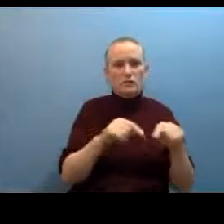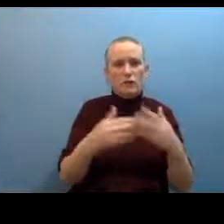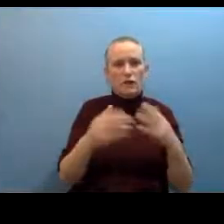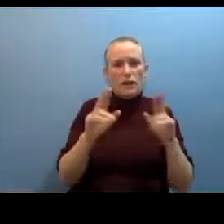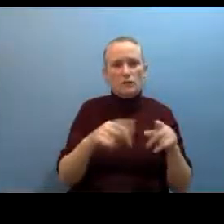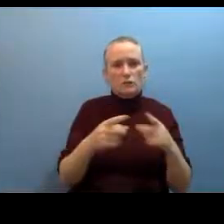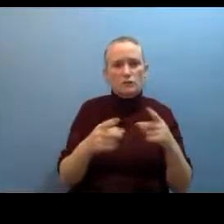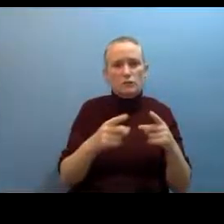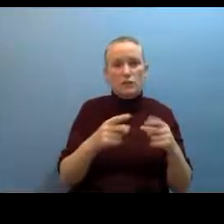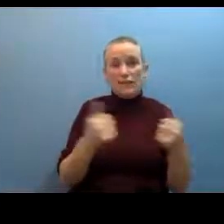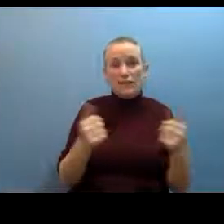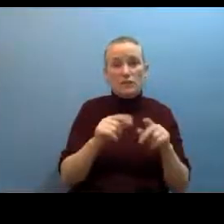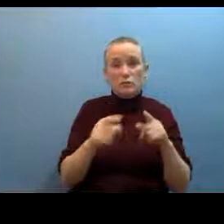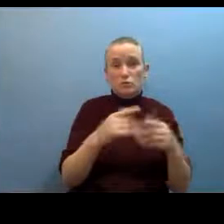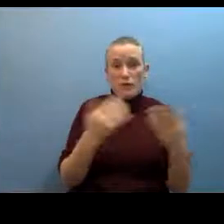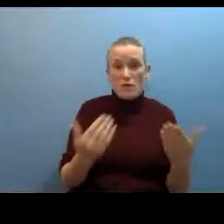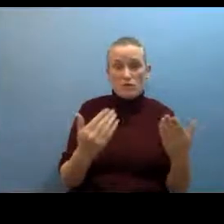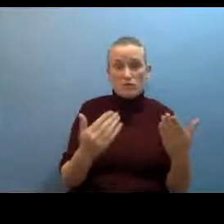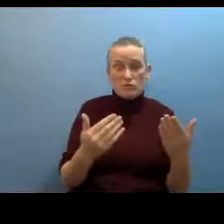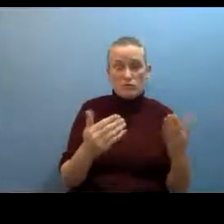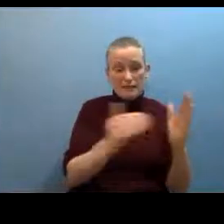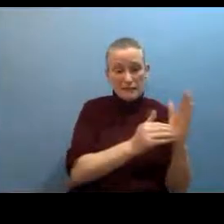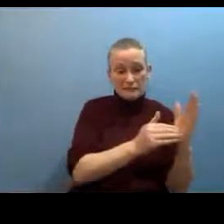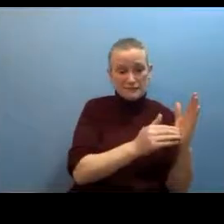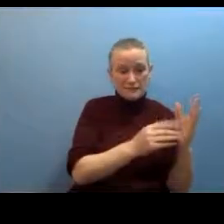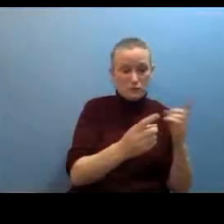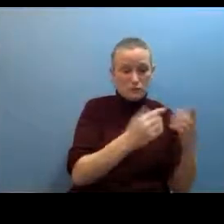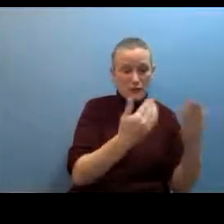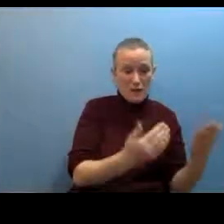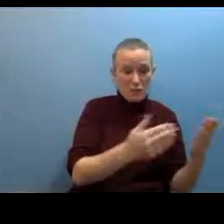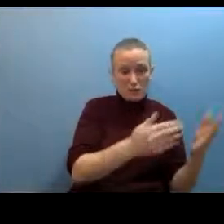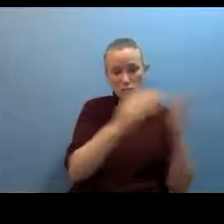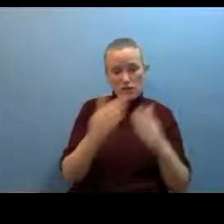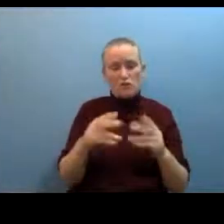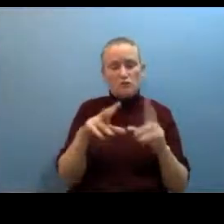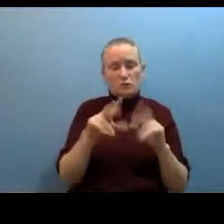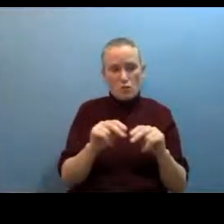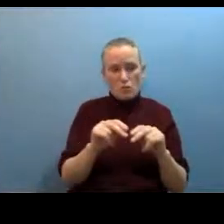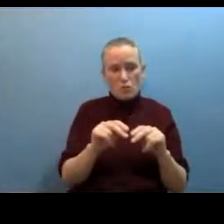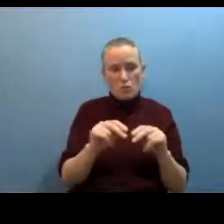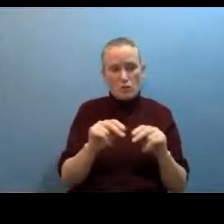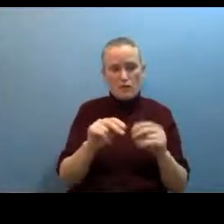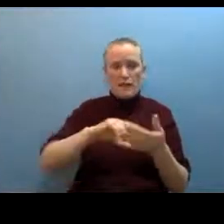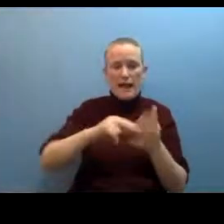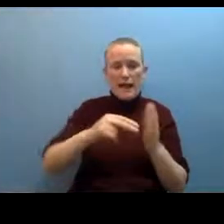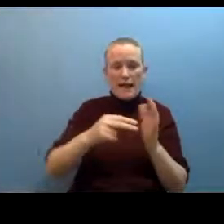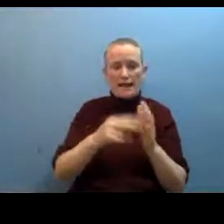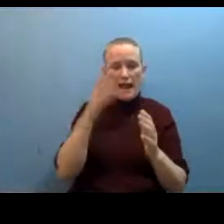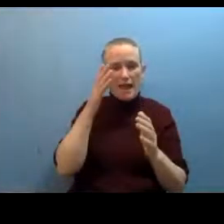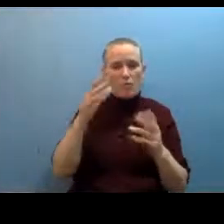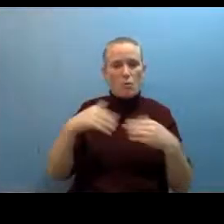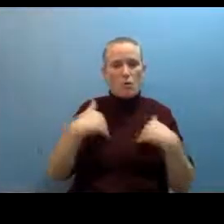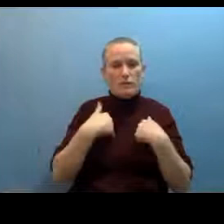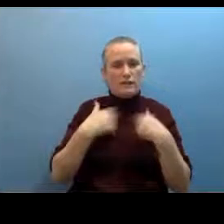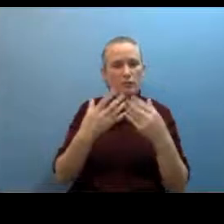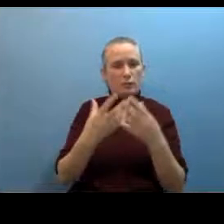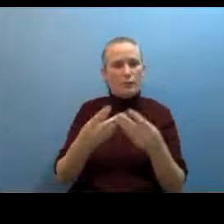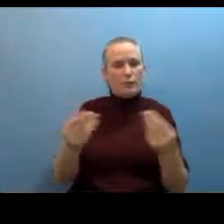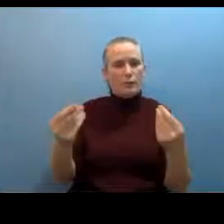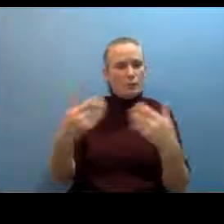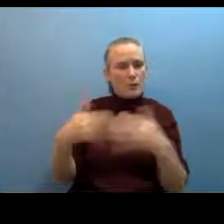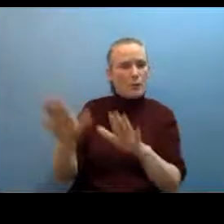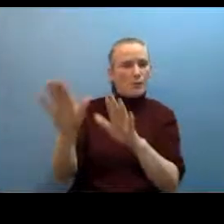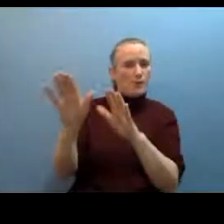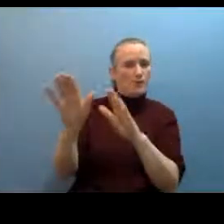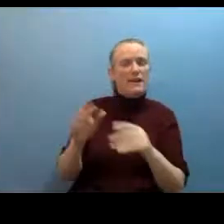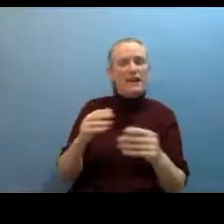right now? Yes, do it now. No, then plan, and then let the worry go. So it's kind of a way of working through a worry. It's